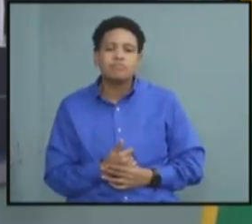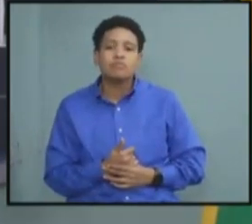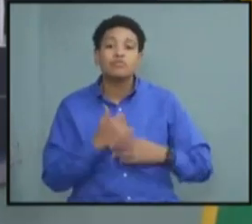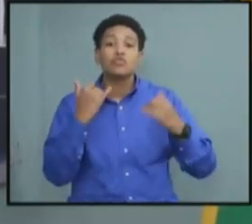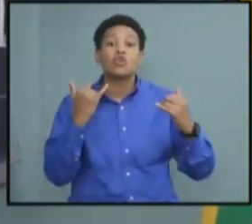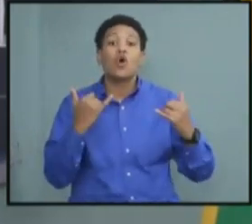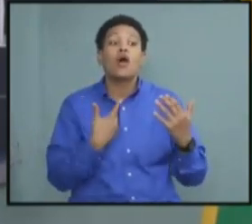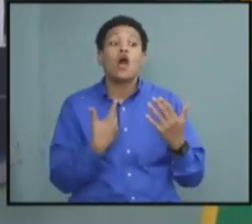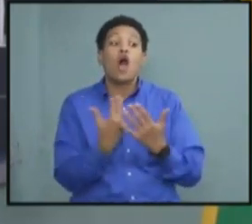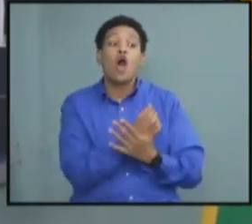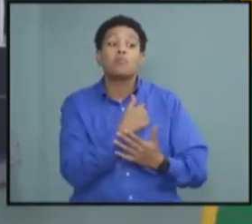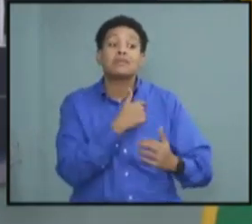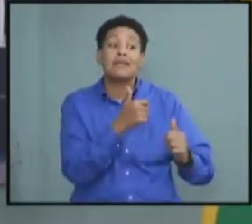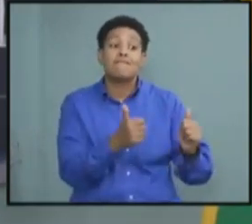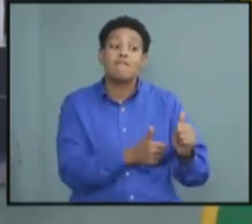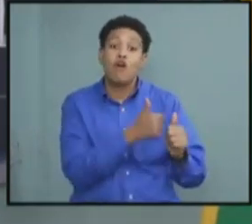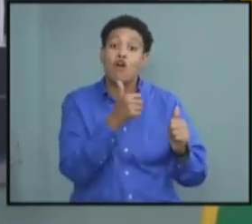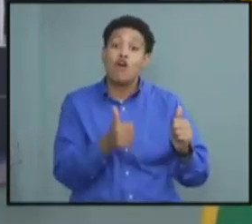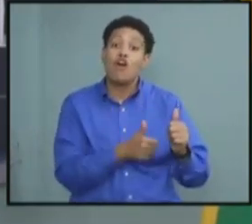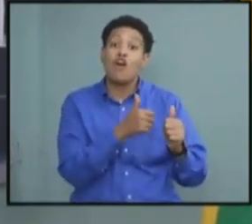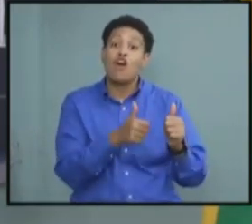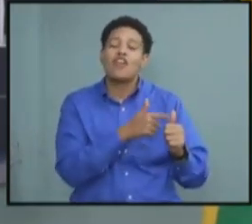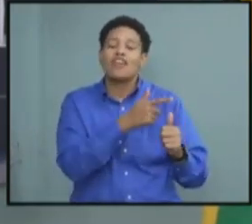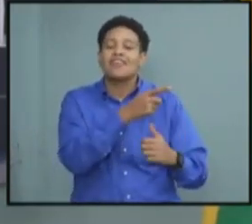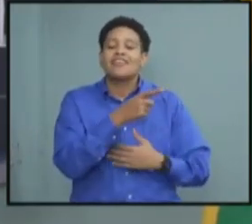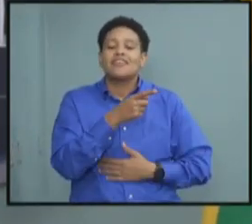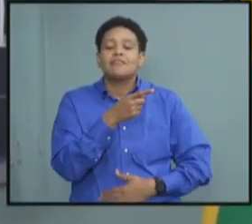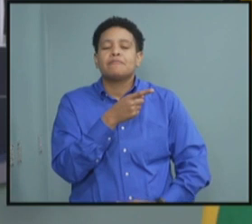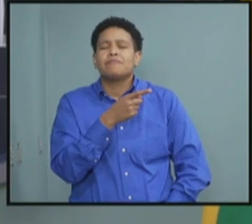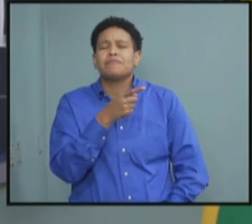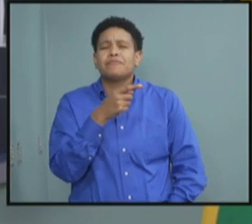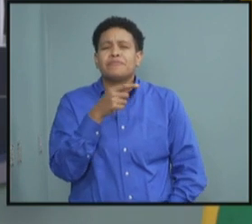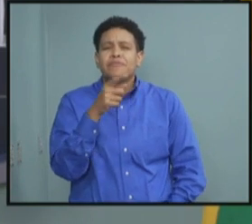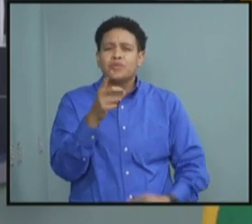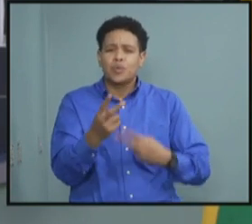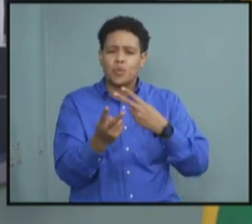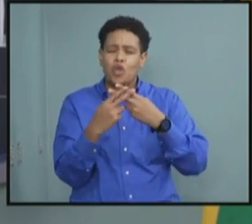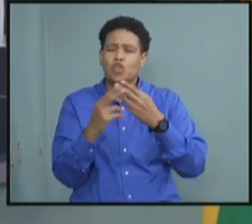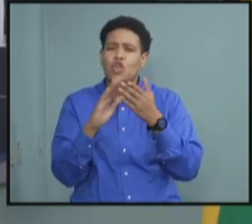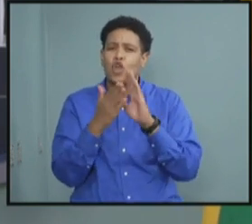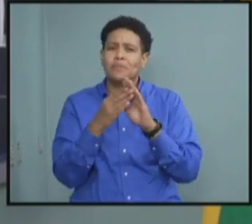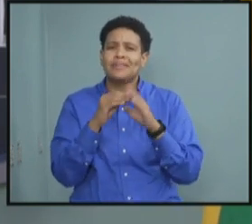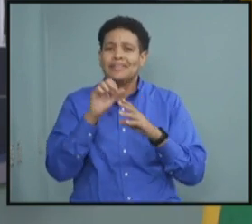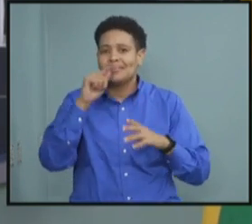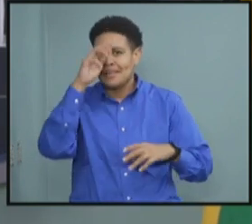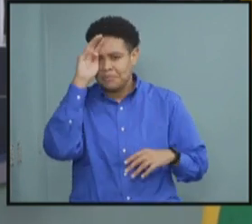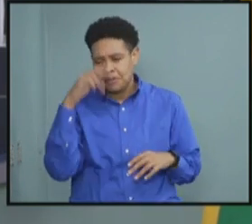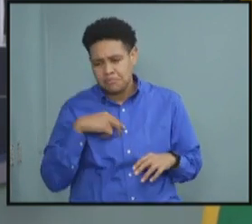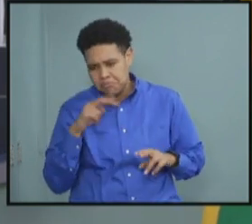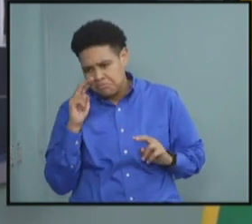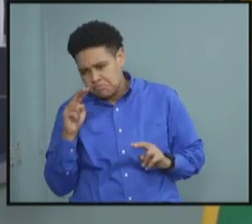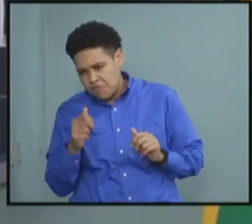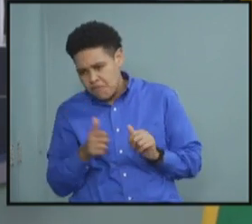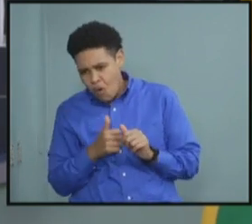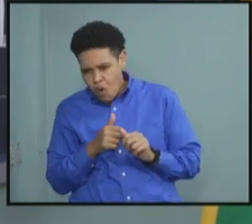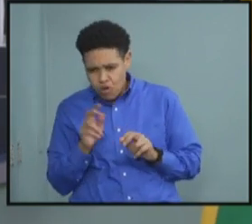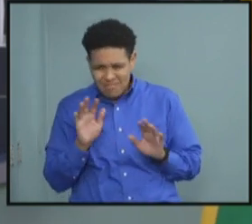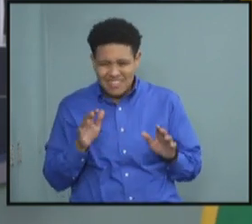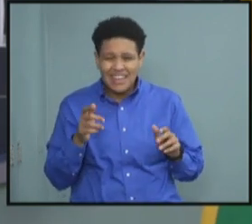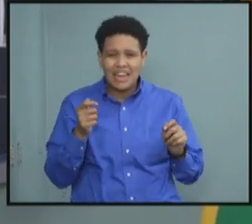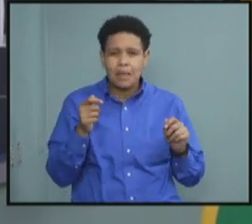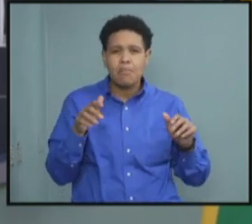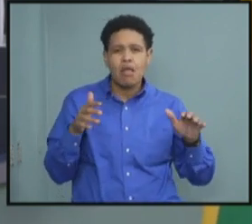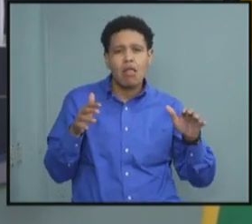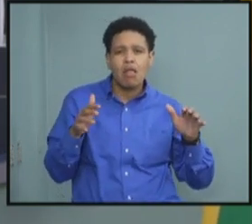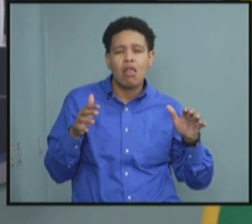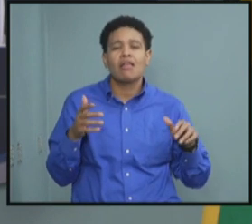opportunity. I've been following the quarantine communities in St. Mary. Started out a little rocky, as all